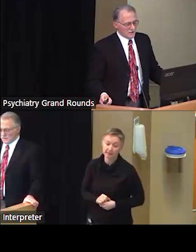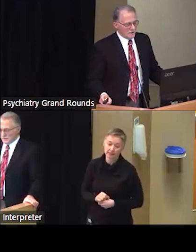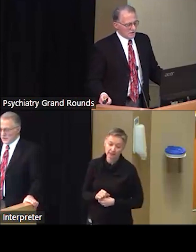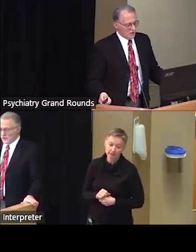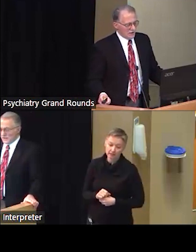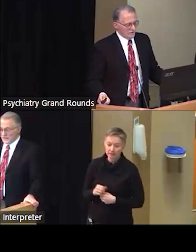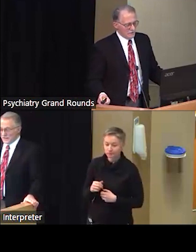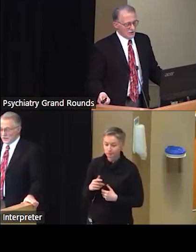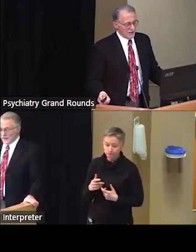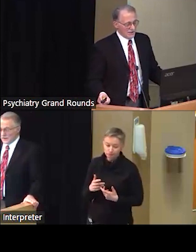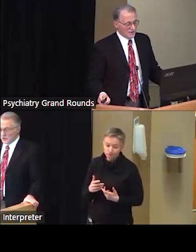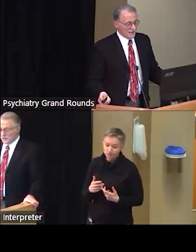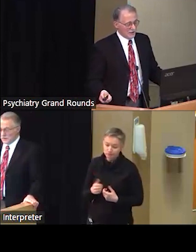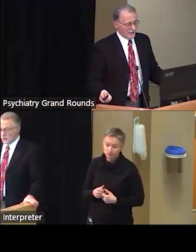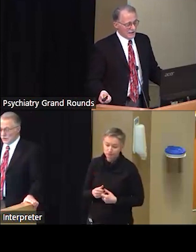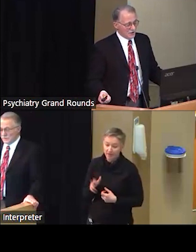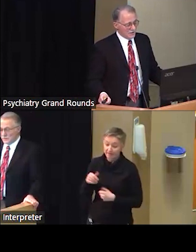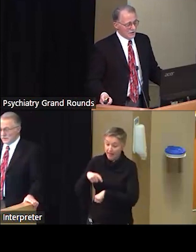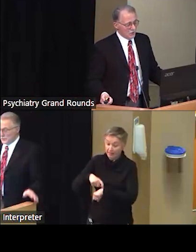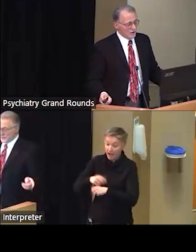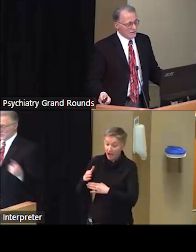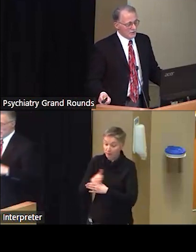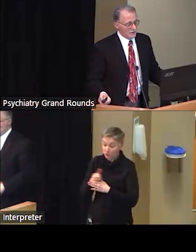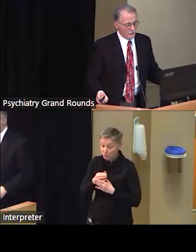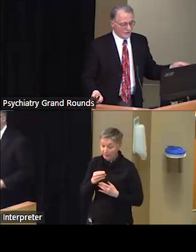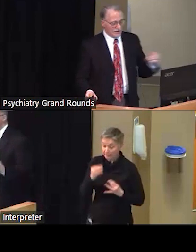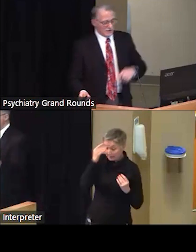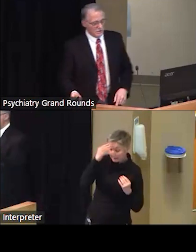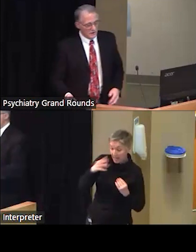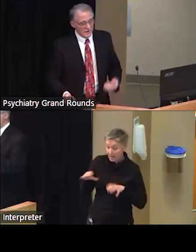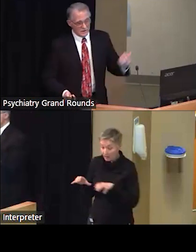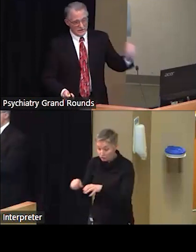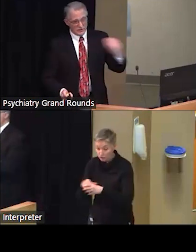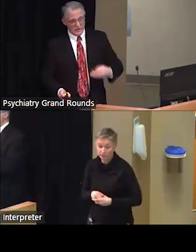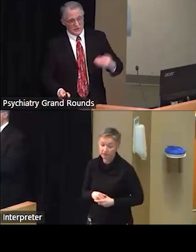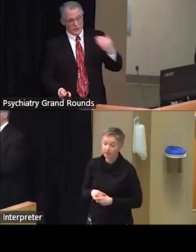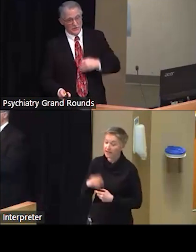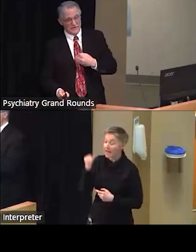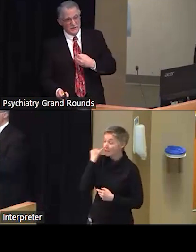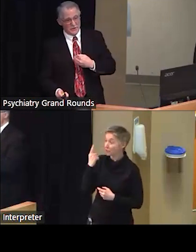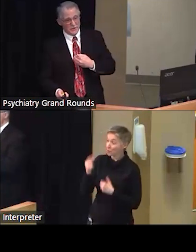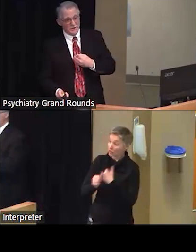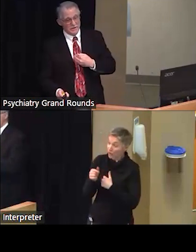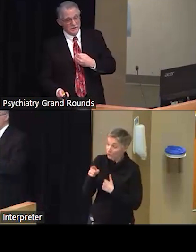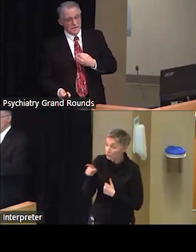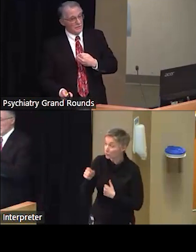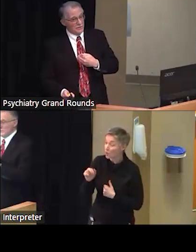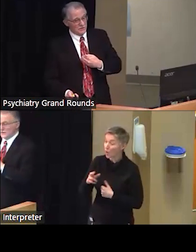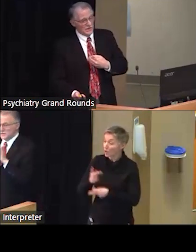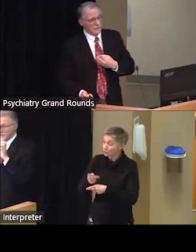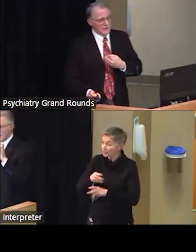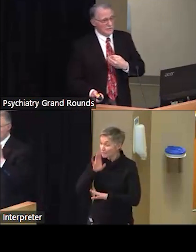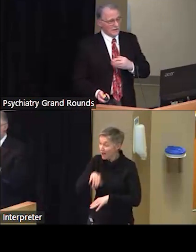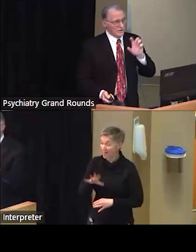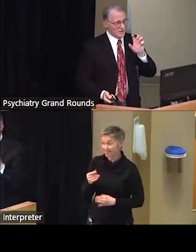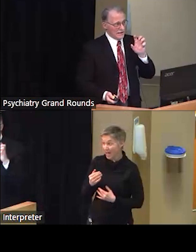The time space between information and executing action, working memory, professionalism. Somebody treats you or threatens you. It burns